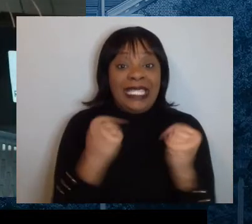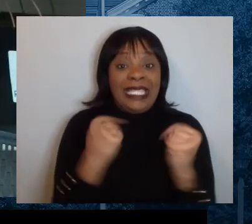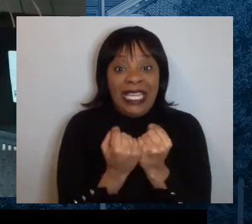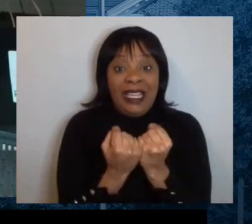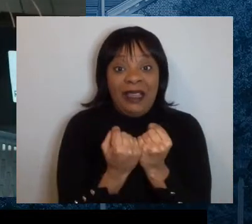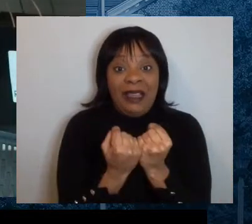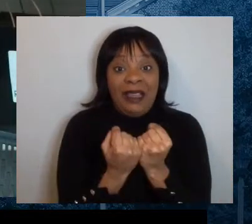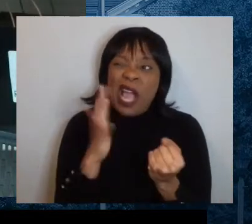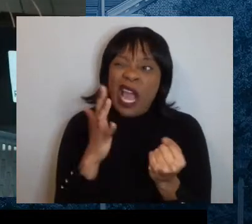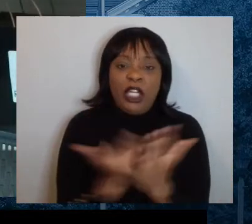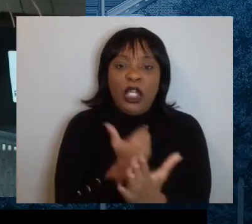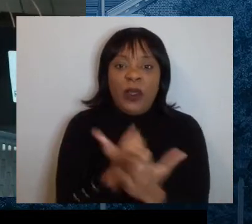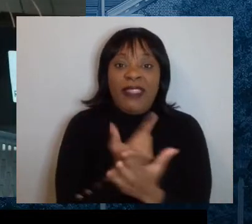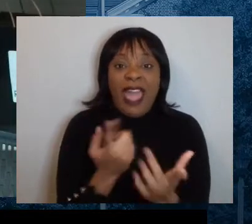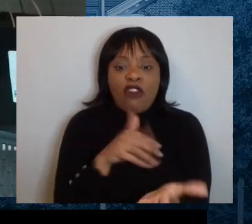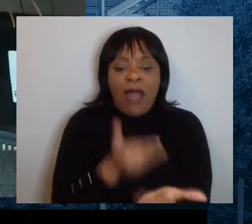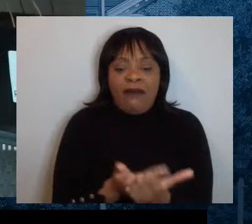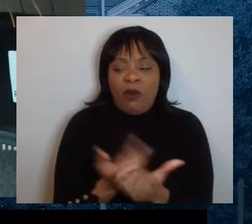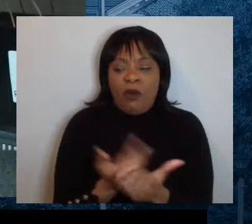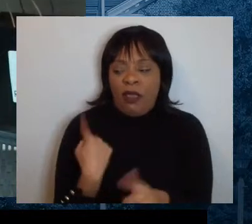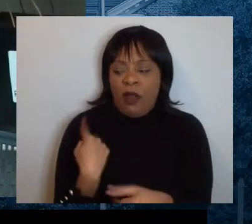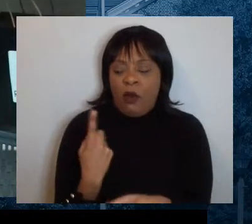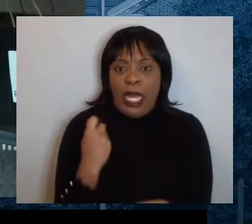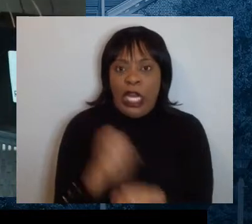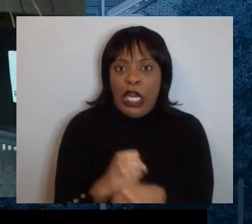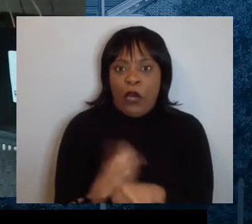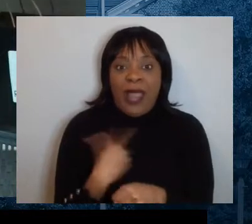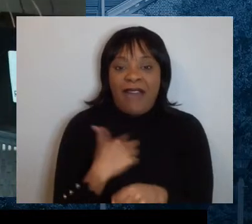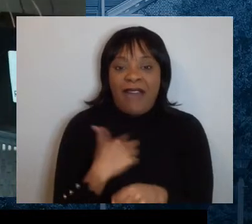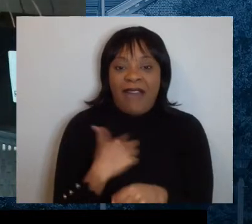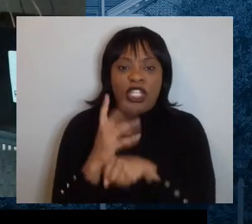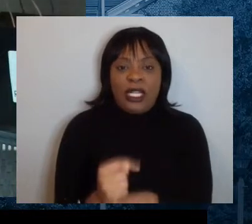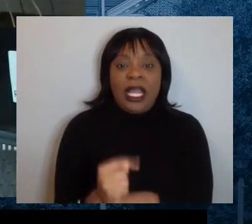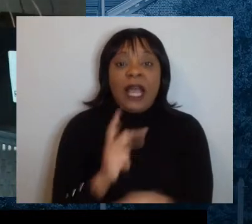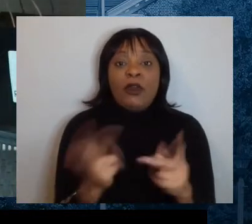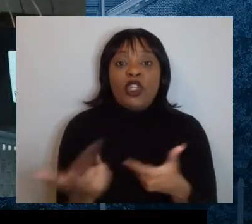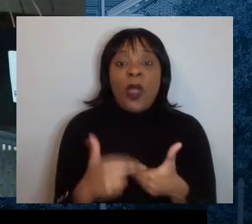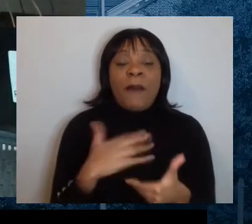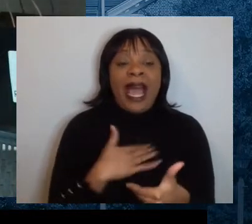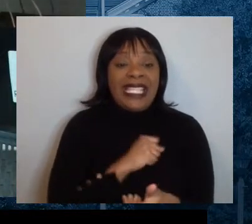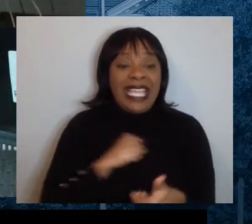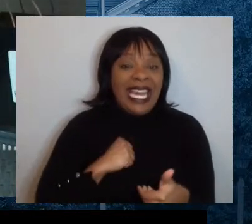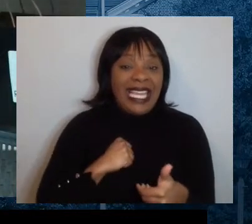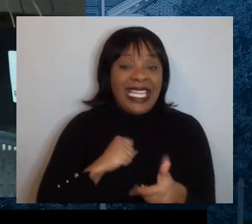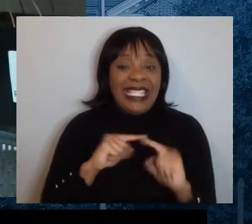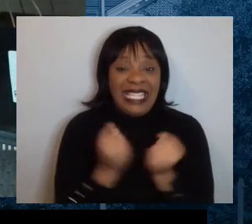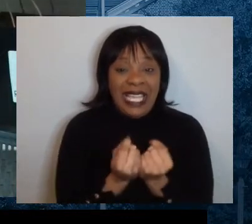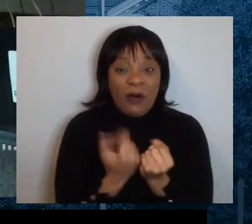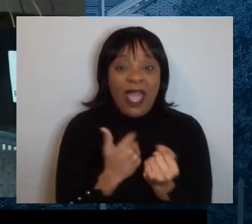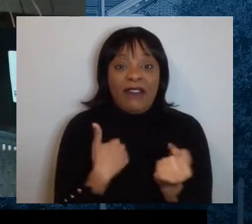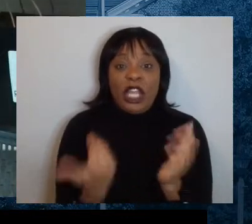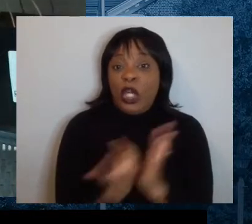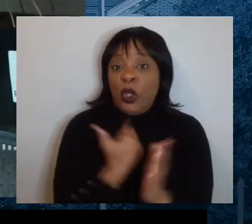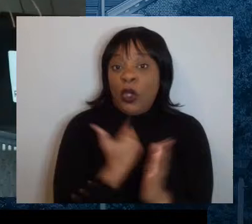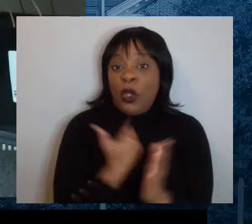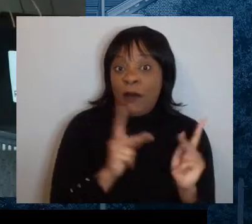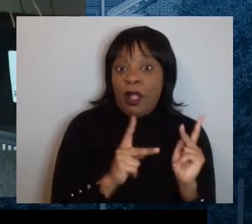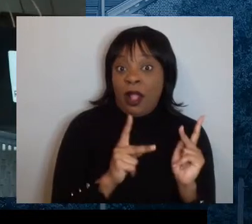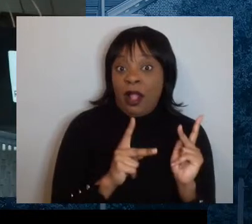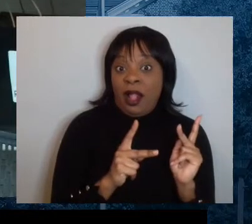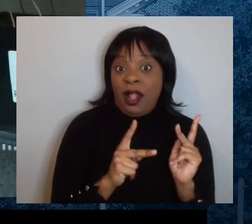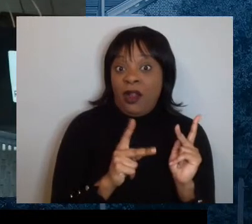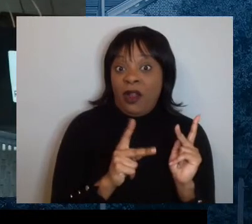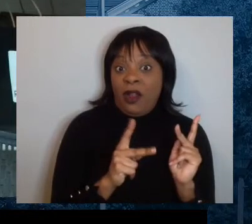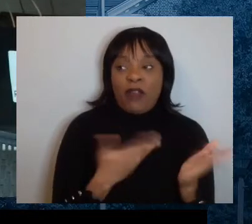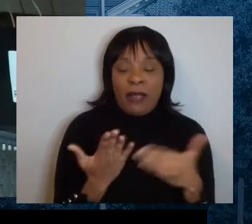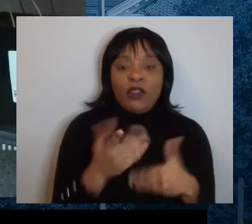in the last year. And what we have a tradition is people join my Senate team. The new people, I take them to lunch in the Senate